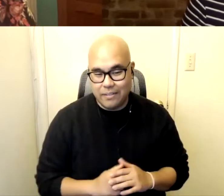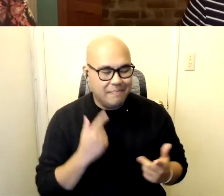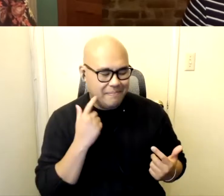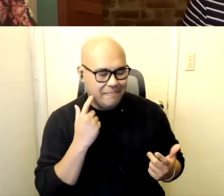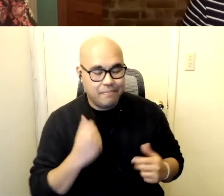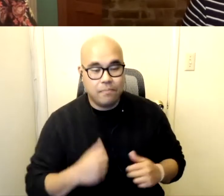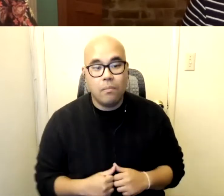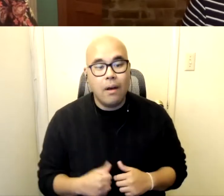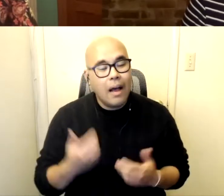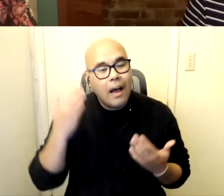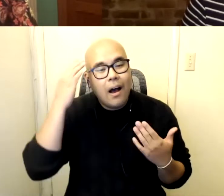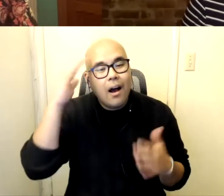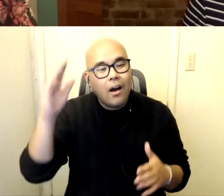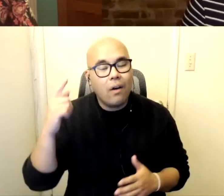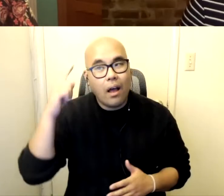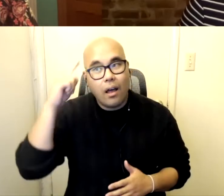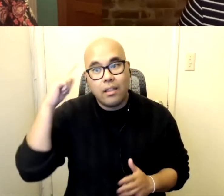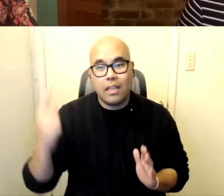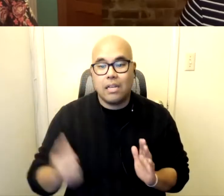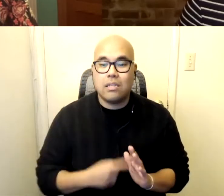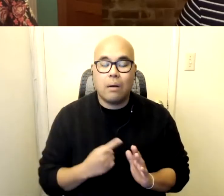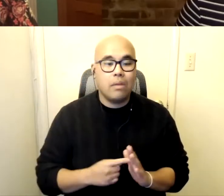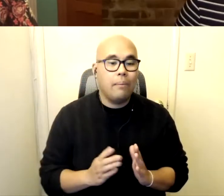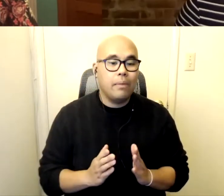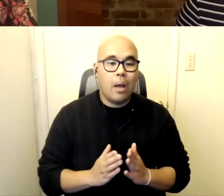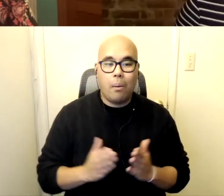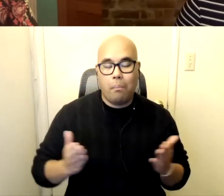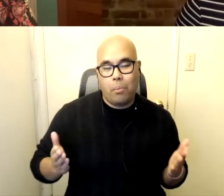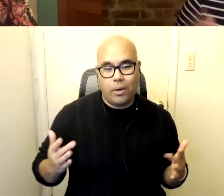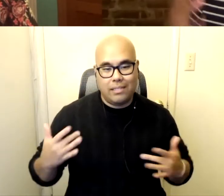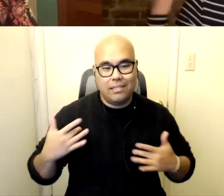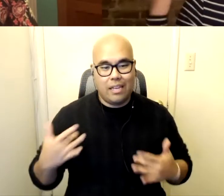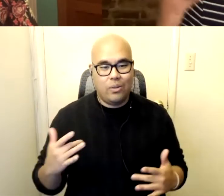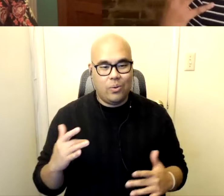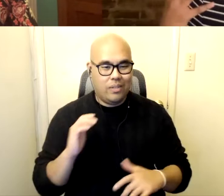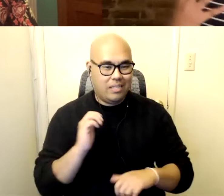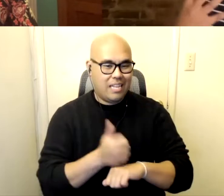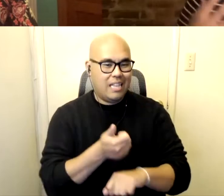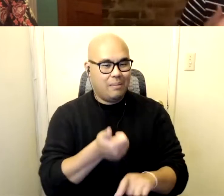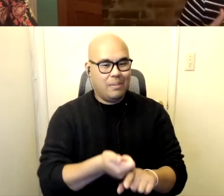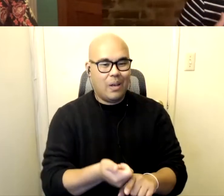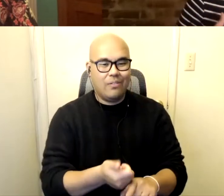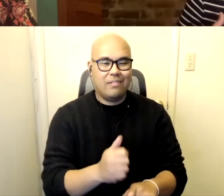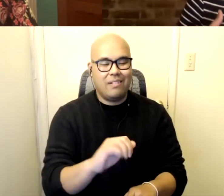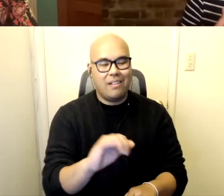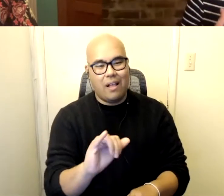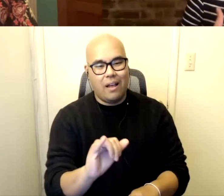know. I think that sometimes like books that sort of set themselves up to be like really like